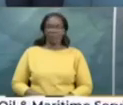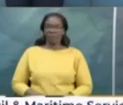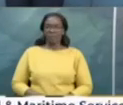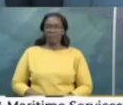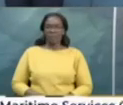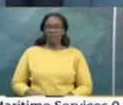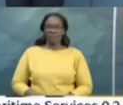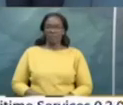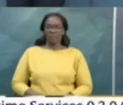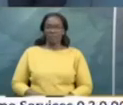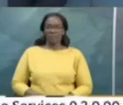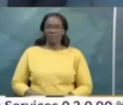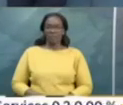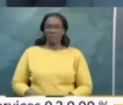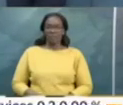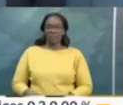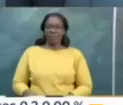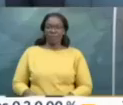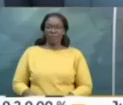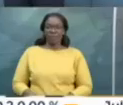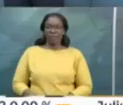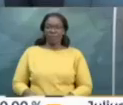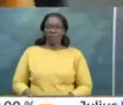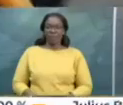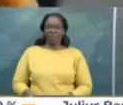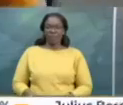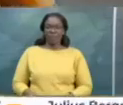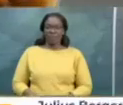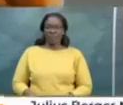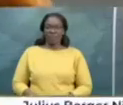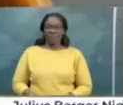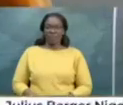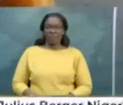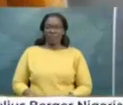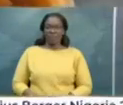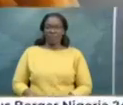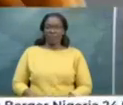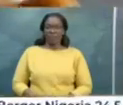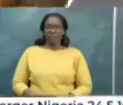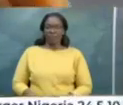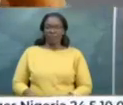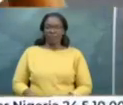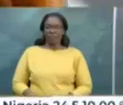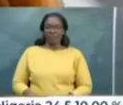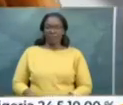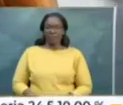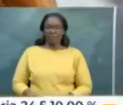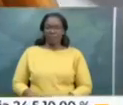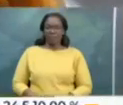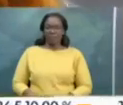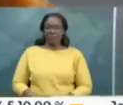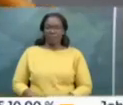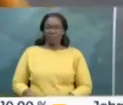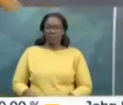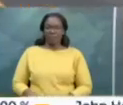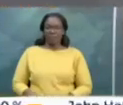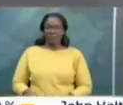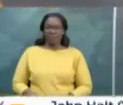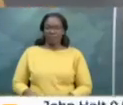in. They need to see they need to see the texture of that thing, because it's for real, it's for real. You can even scoop it a